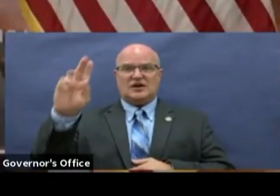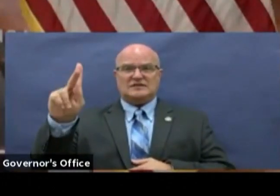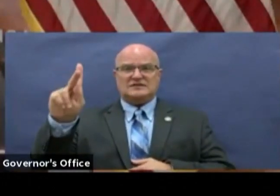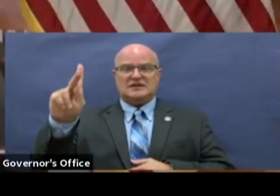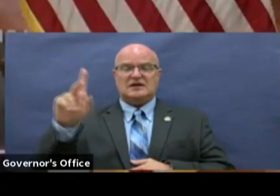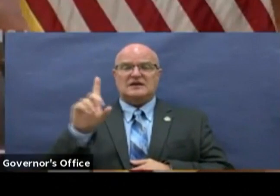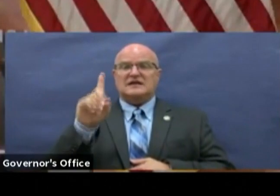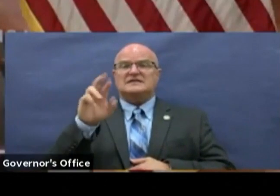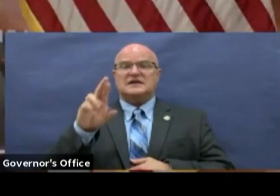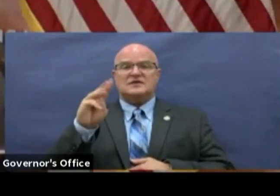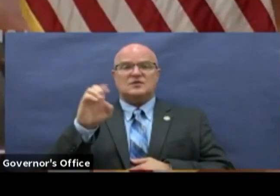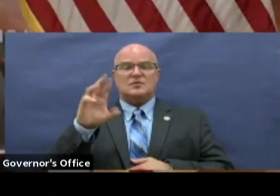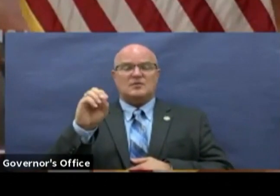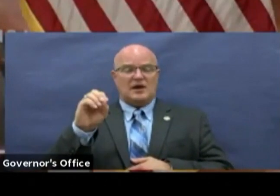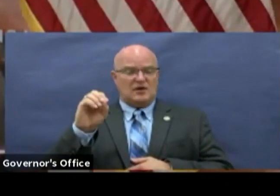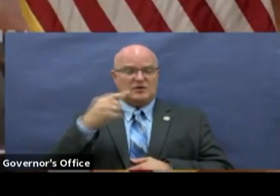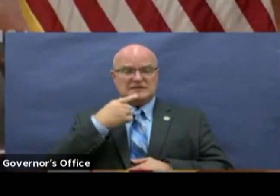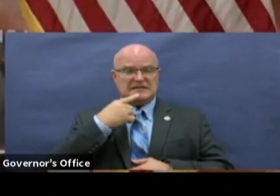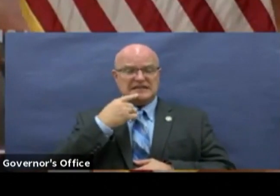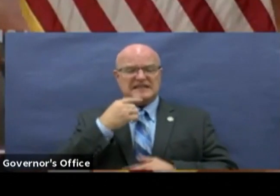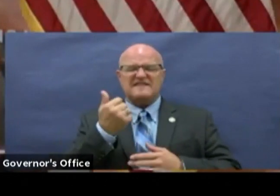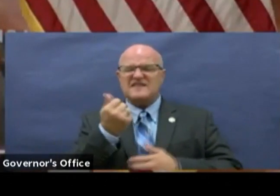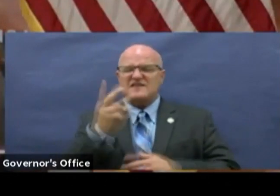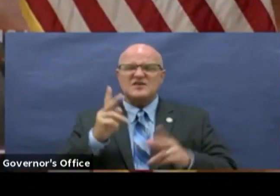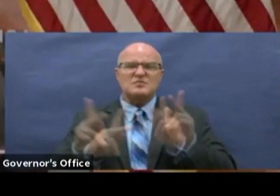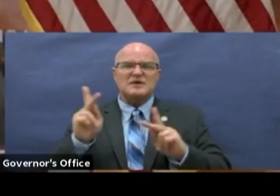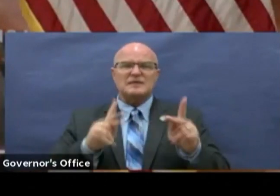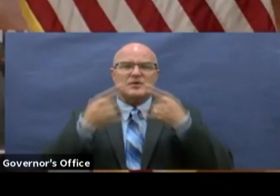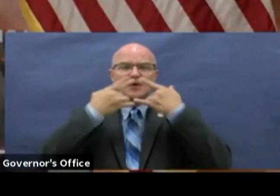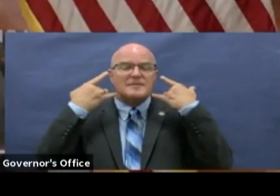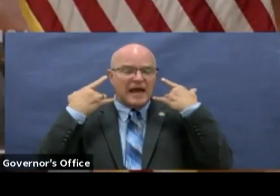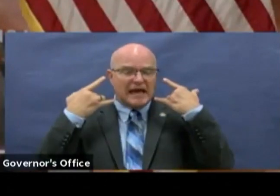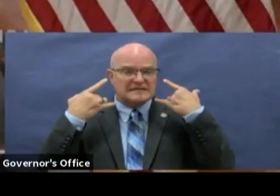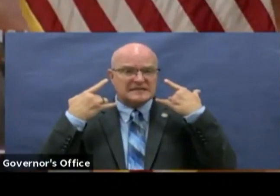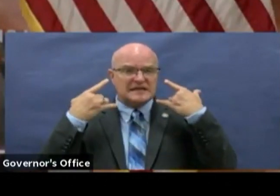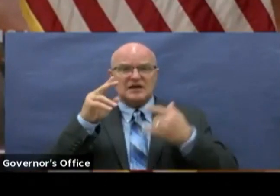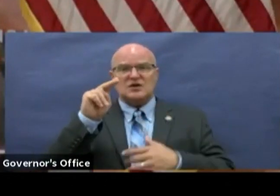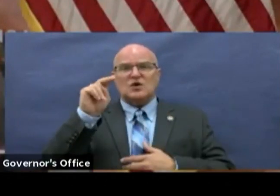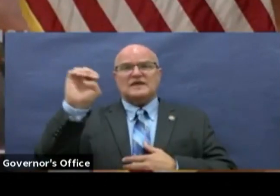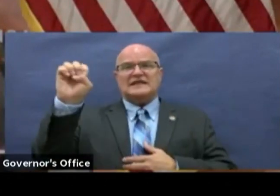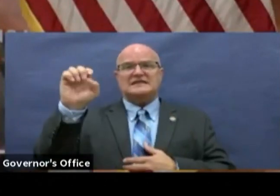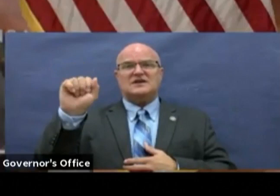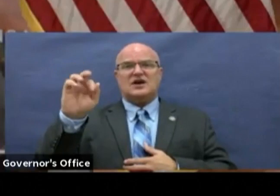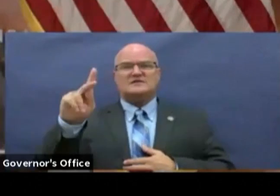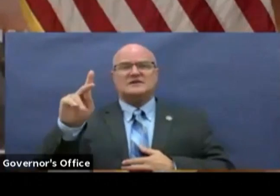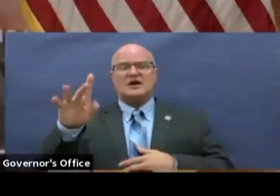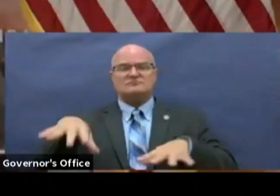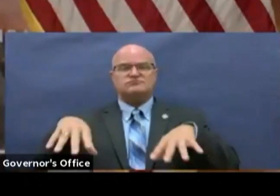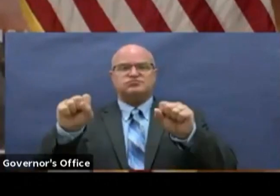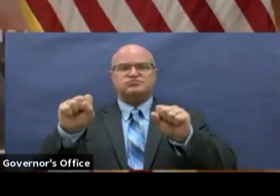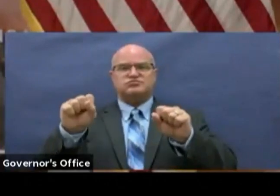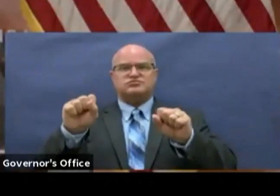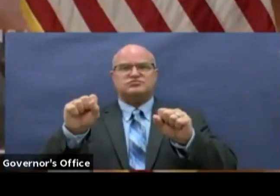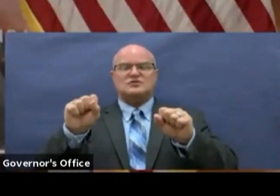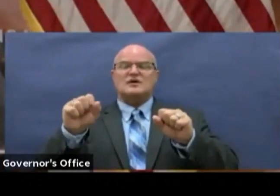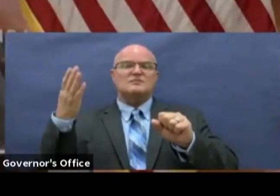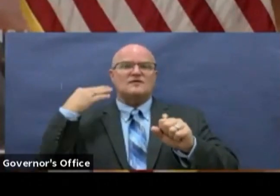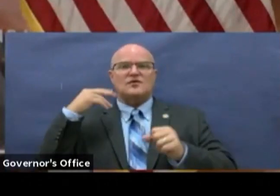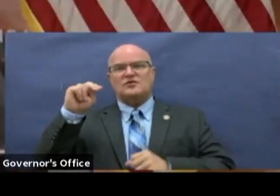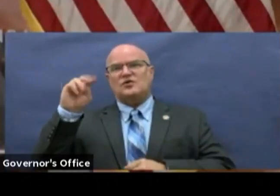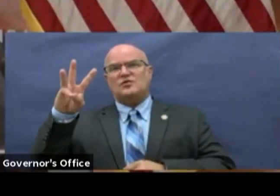that very few people are wearing masks. Northeast Arkansas took over from Northwest Arkansas for the first